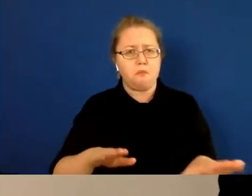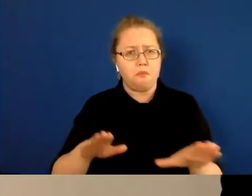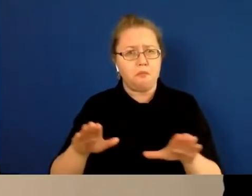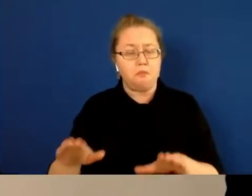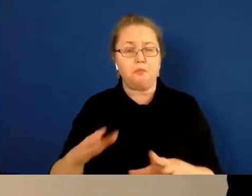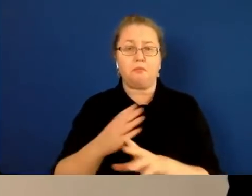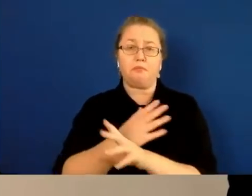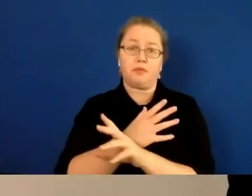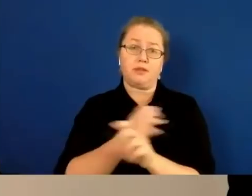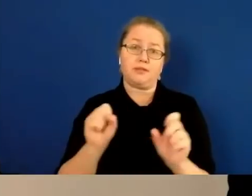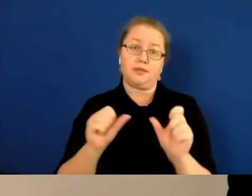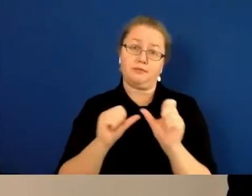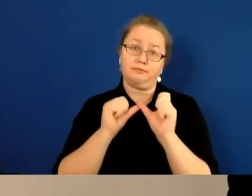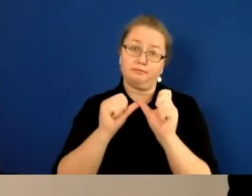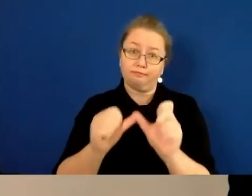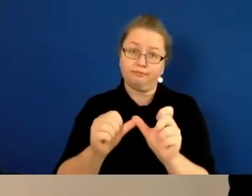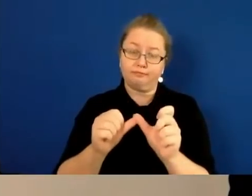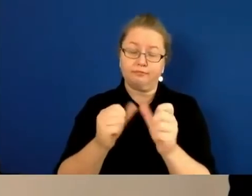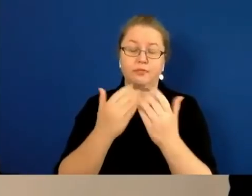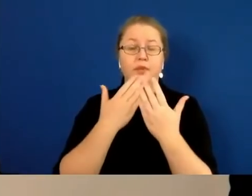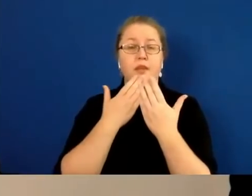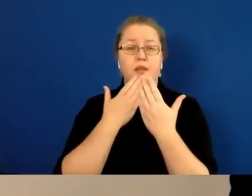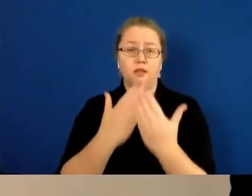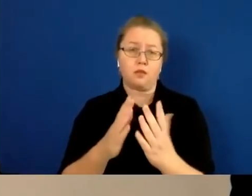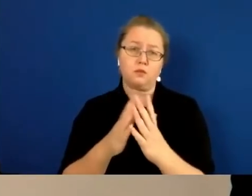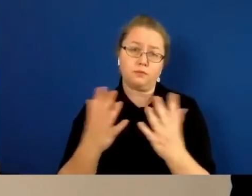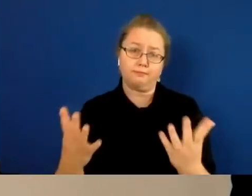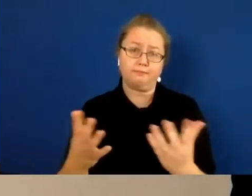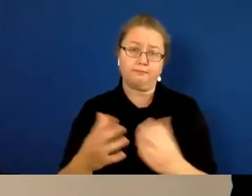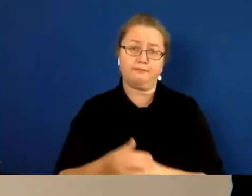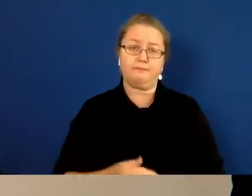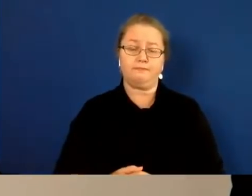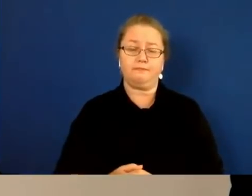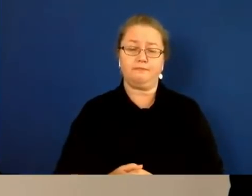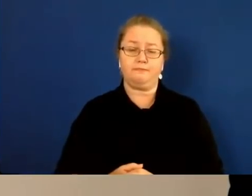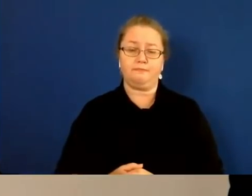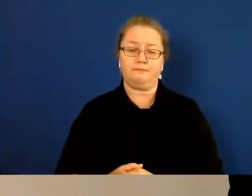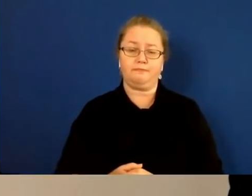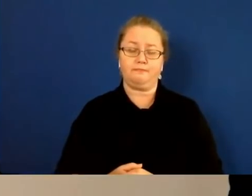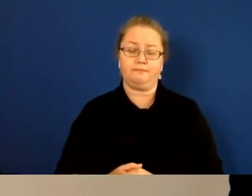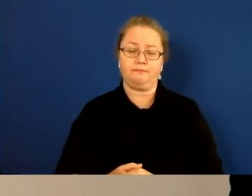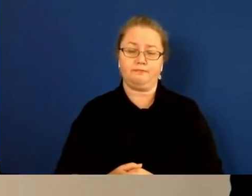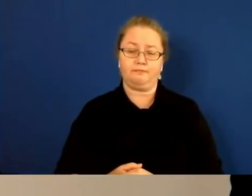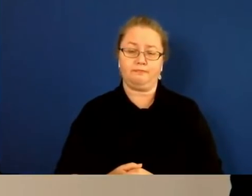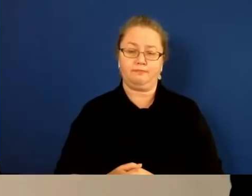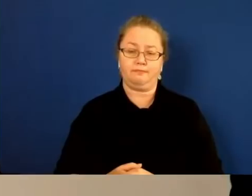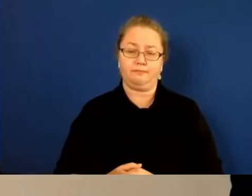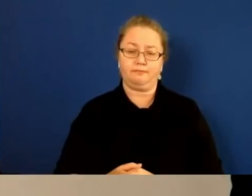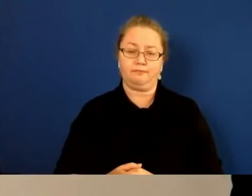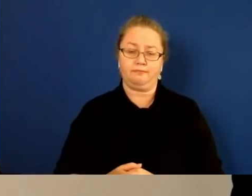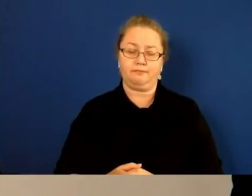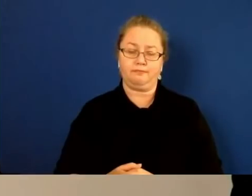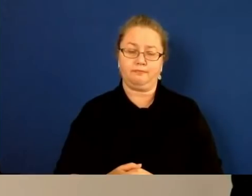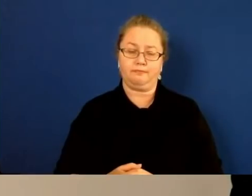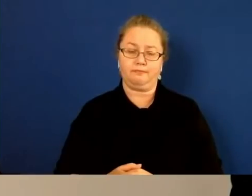of protection. And that means wearing masks when we're in indoor public spaces for the coming